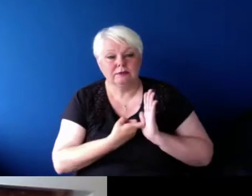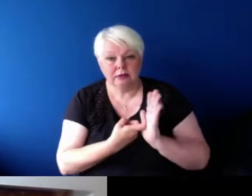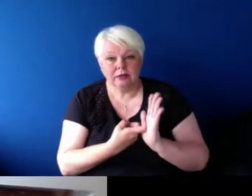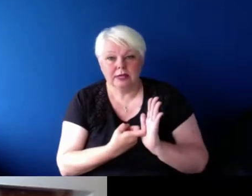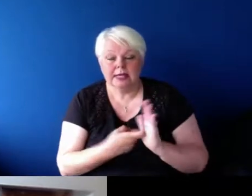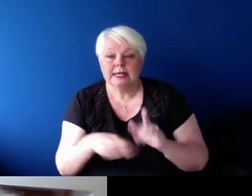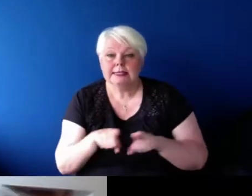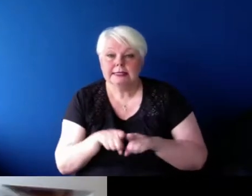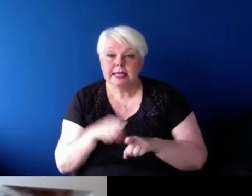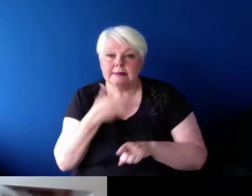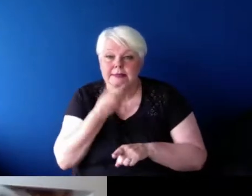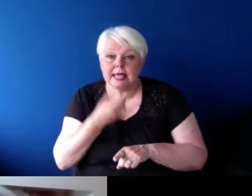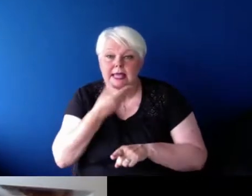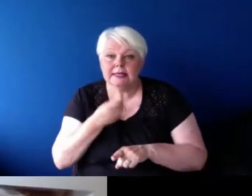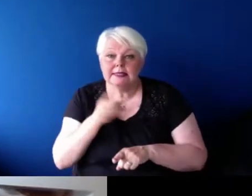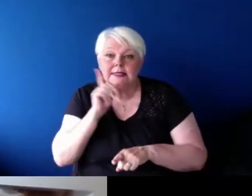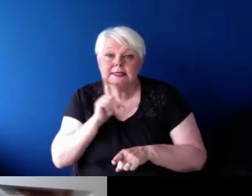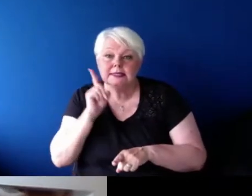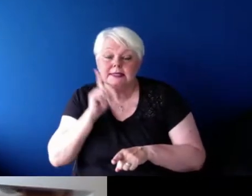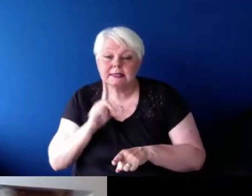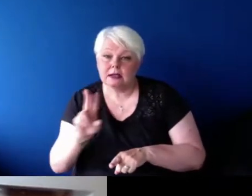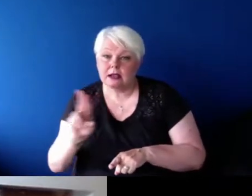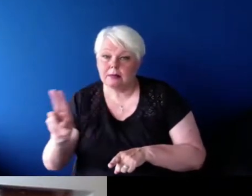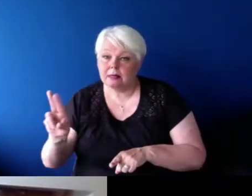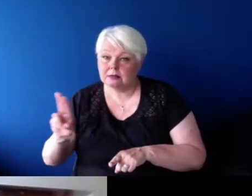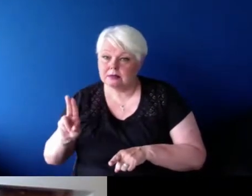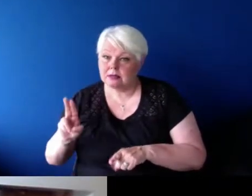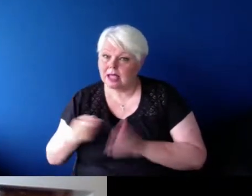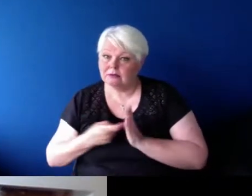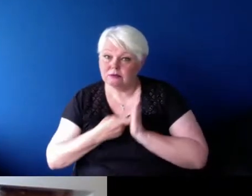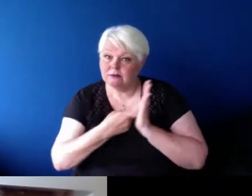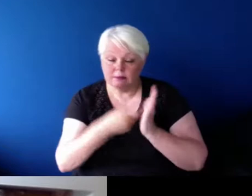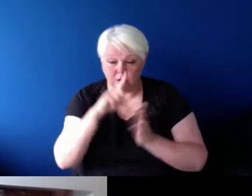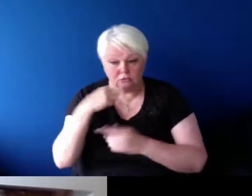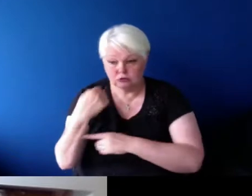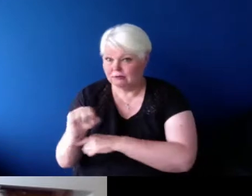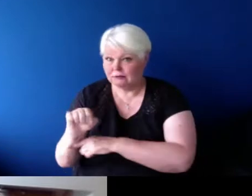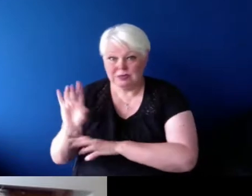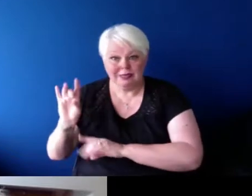for marriage to somebody else that might, you know, that will consider that.